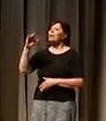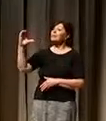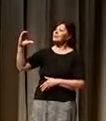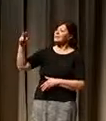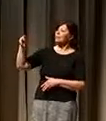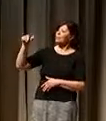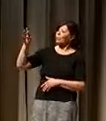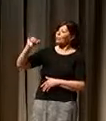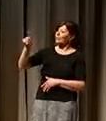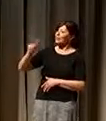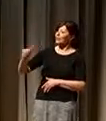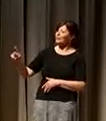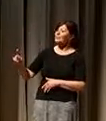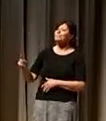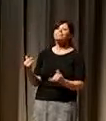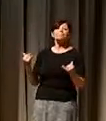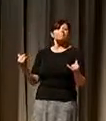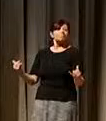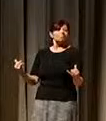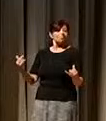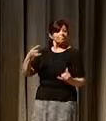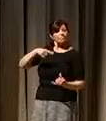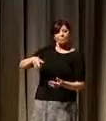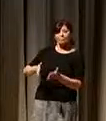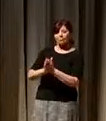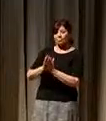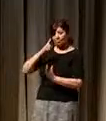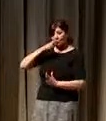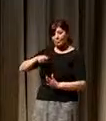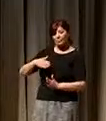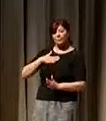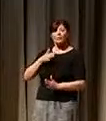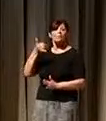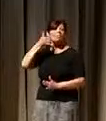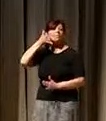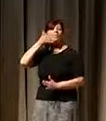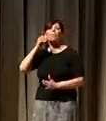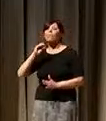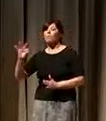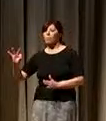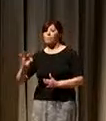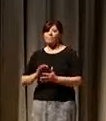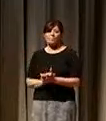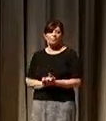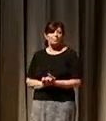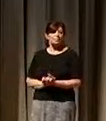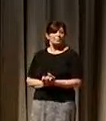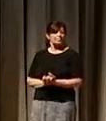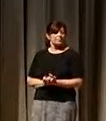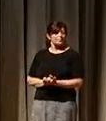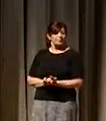C. Poloncarz. At this time, we'd like to ask our guests to please silence your cell phones.